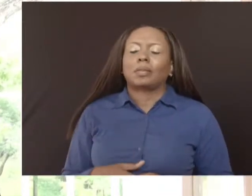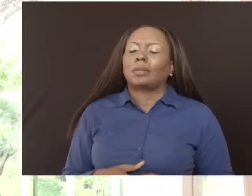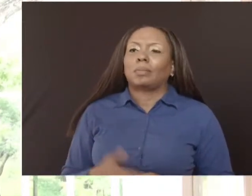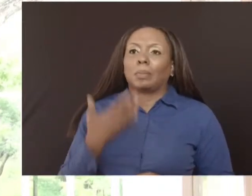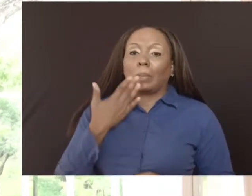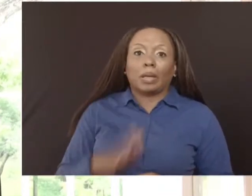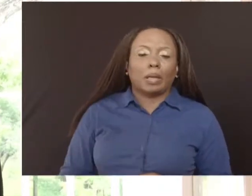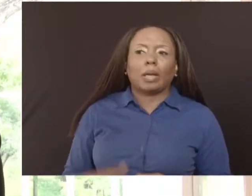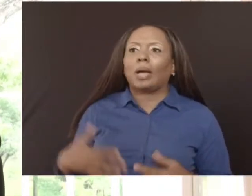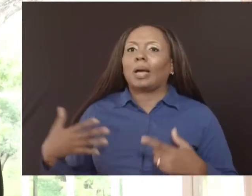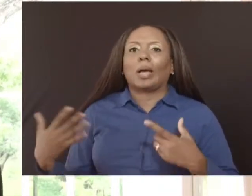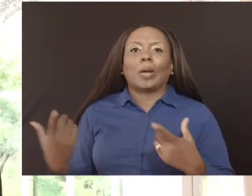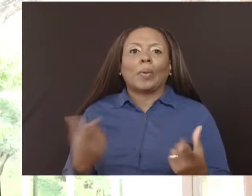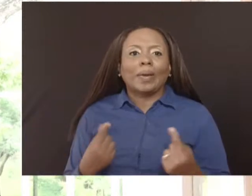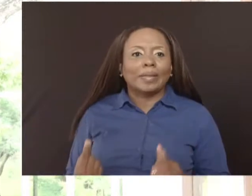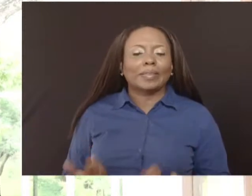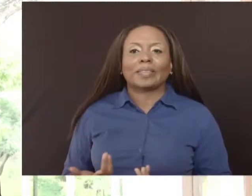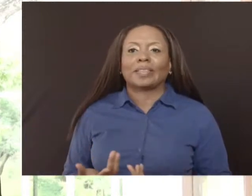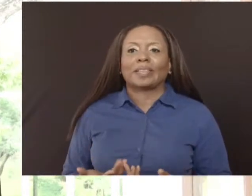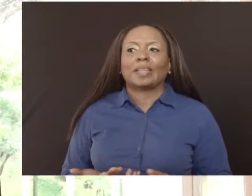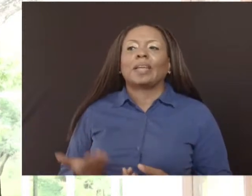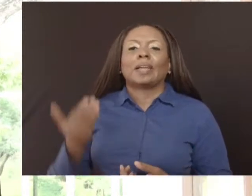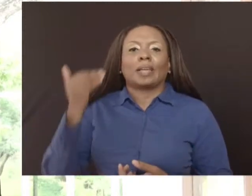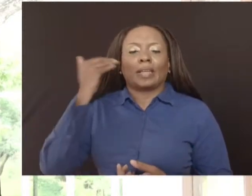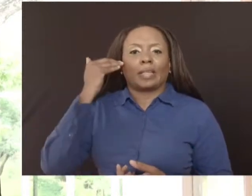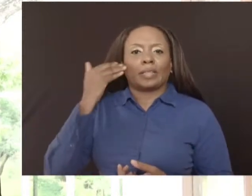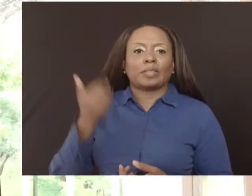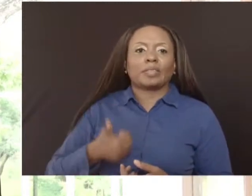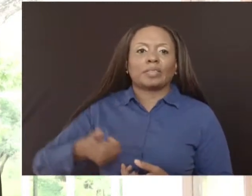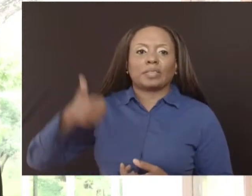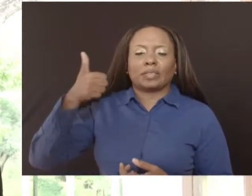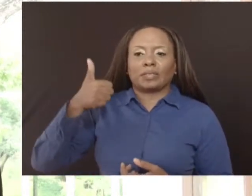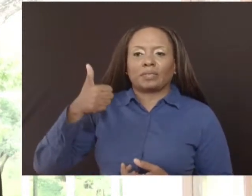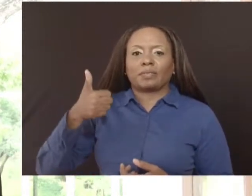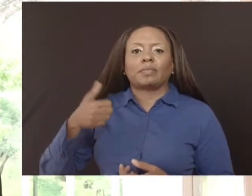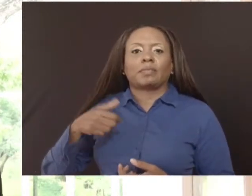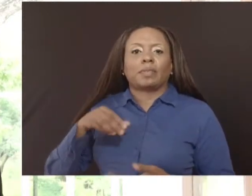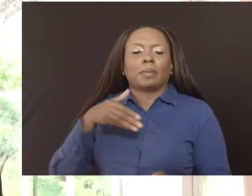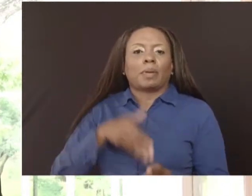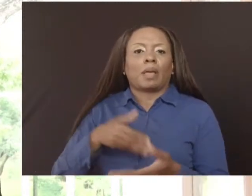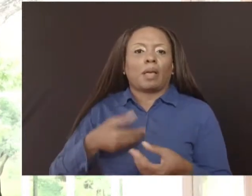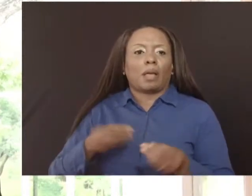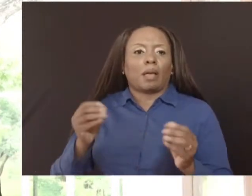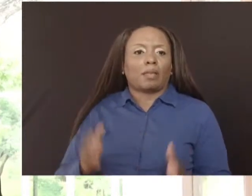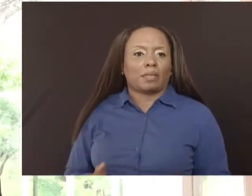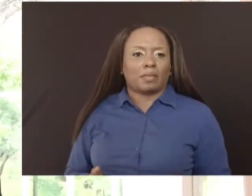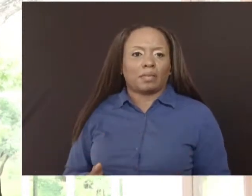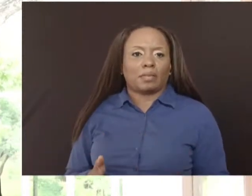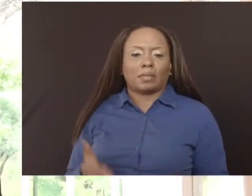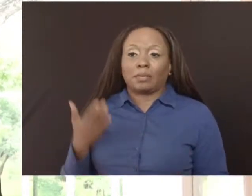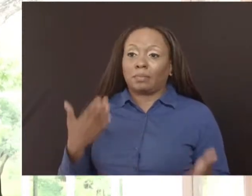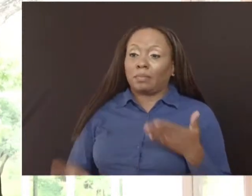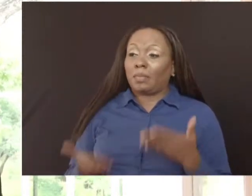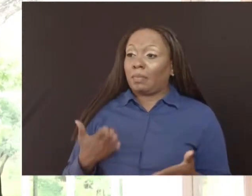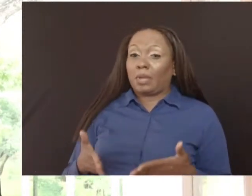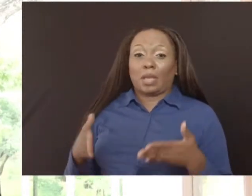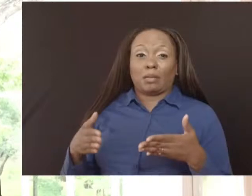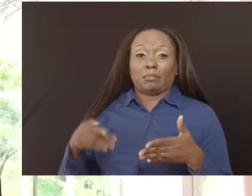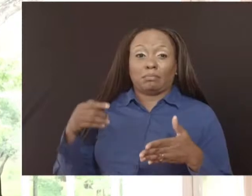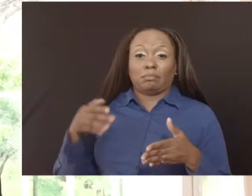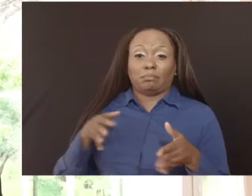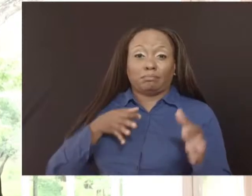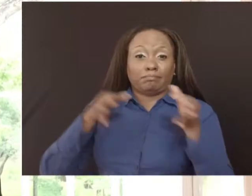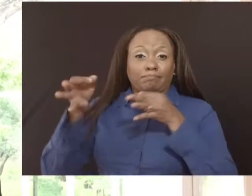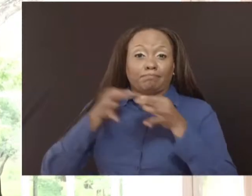Now, it's my understanding, and the Chief Medical Officer, Acting Chief Medical Officer of Health, could perhaps expand on this to